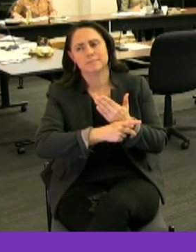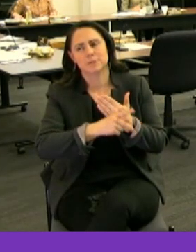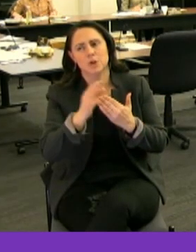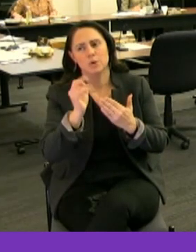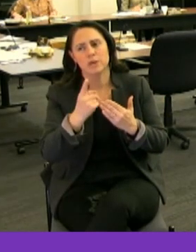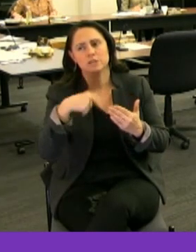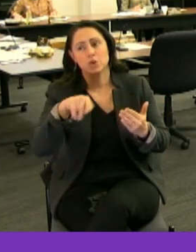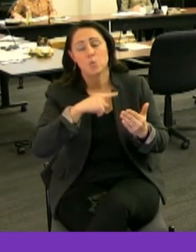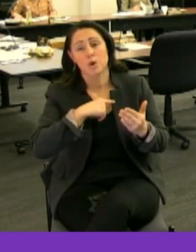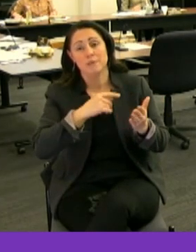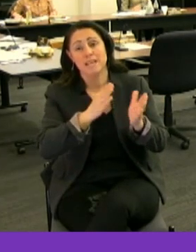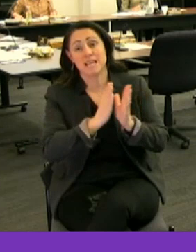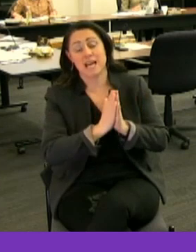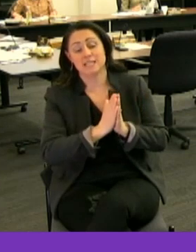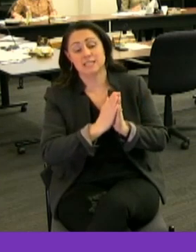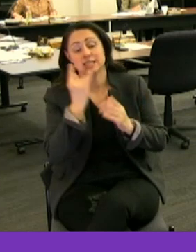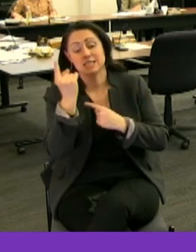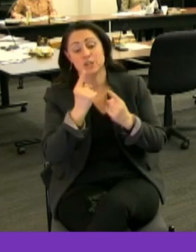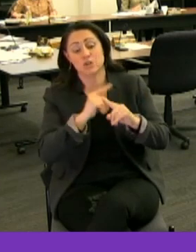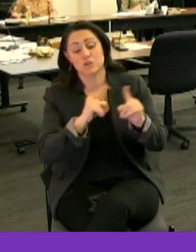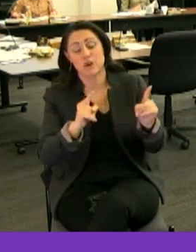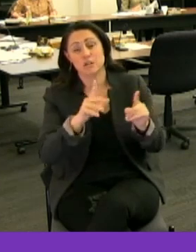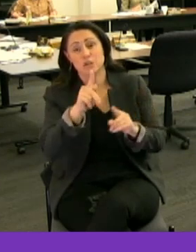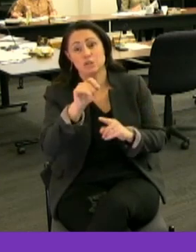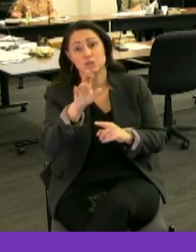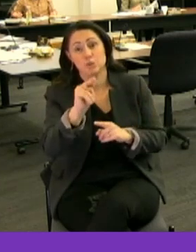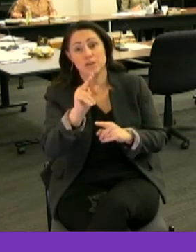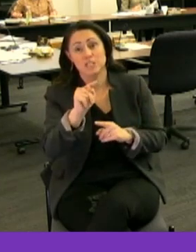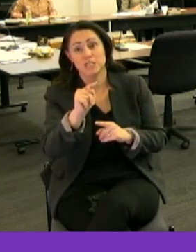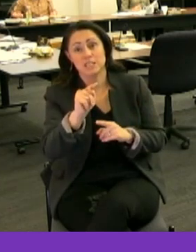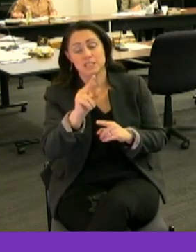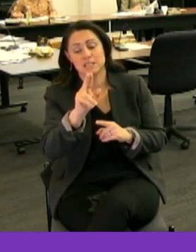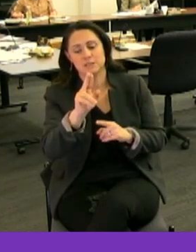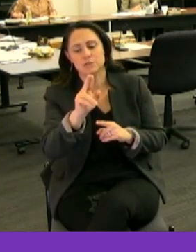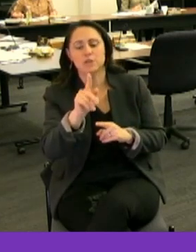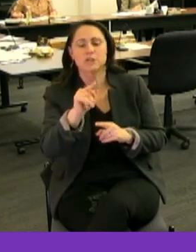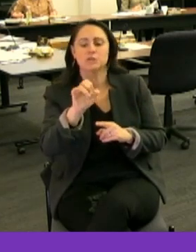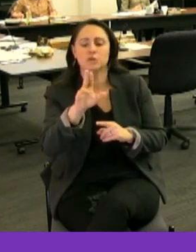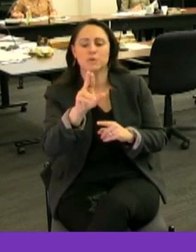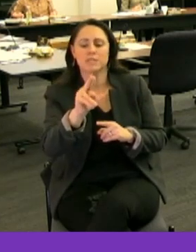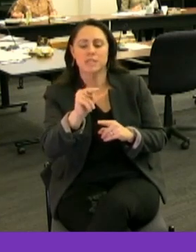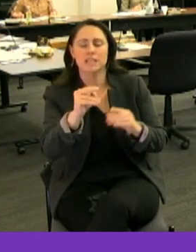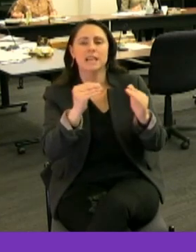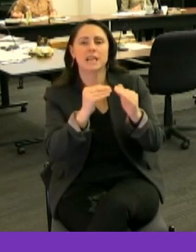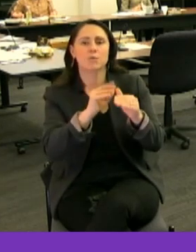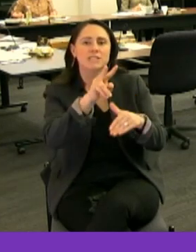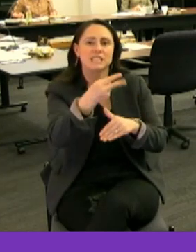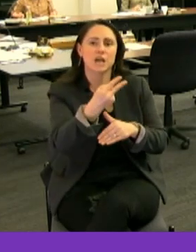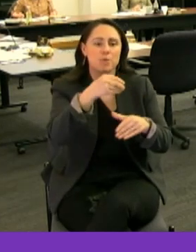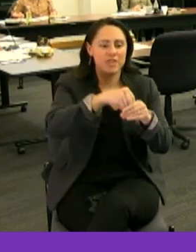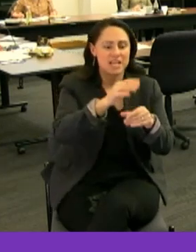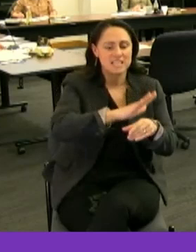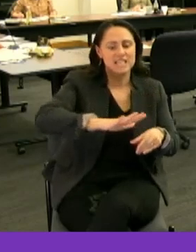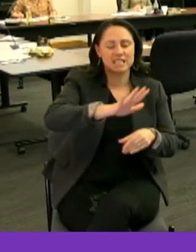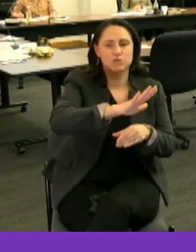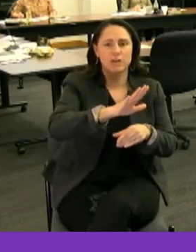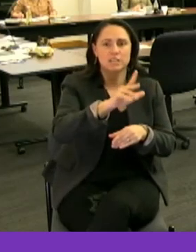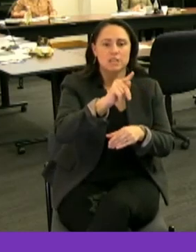Okay, so we're being asked to consider a differential tuition equal to double the in-district tuition.